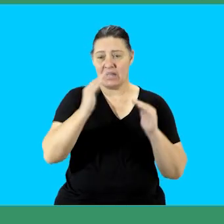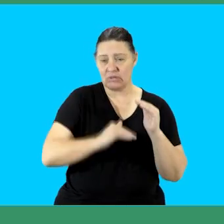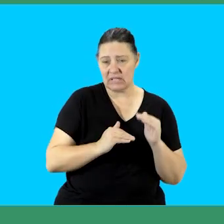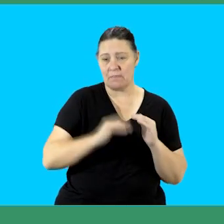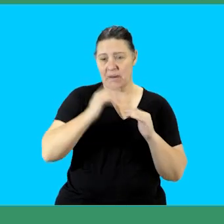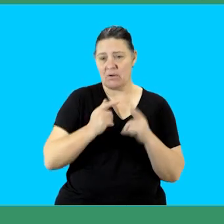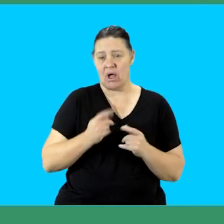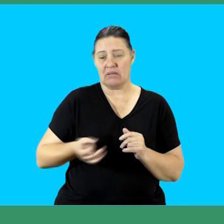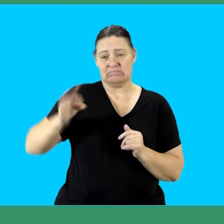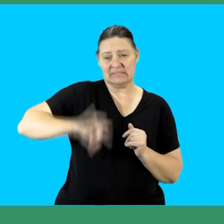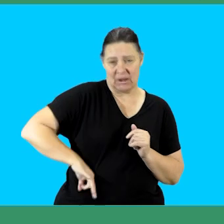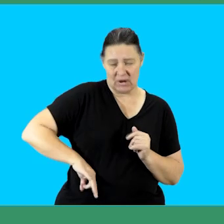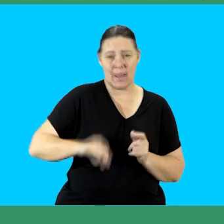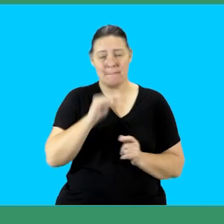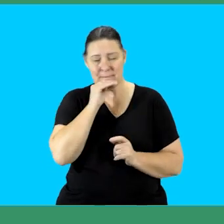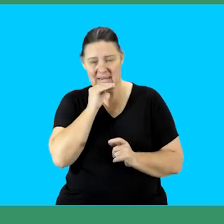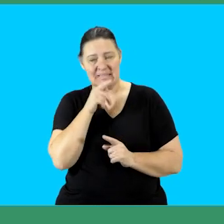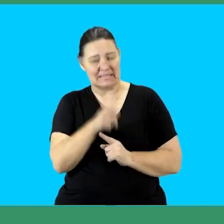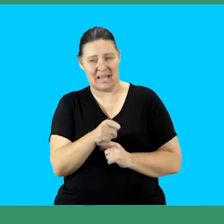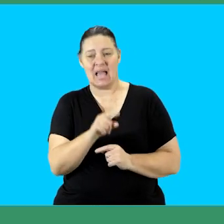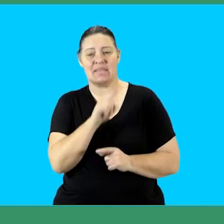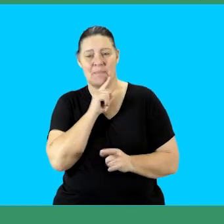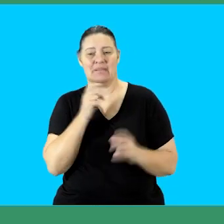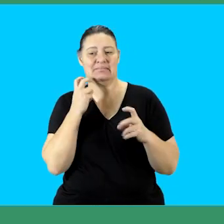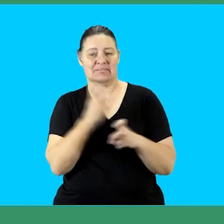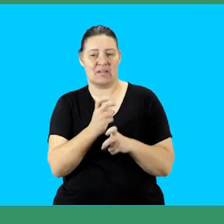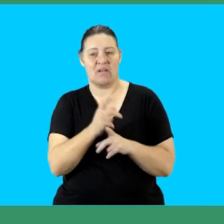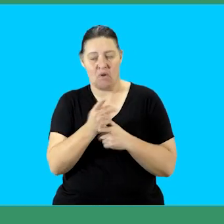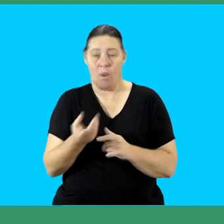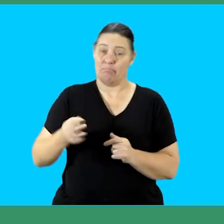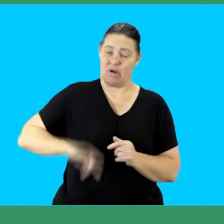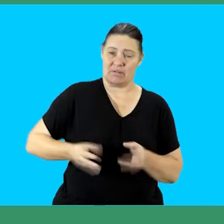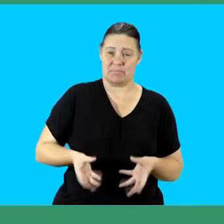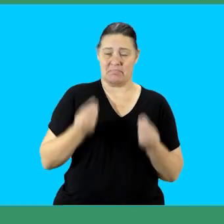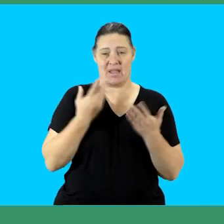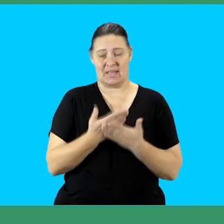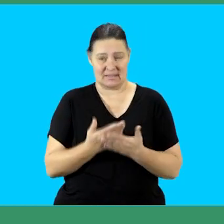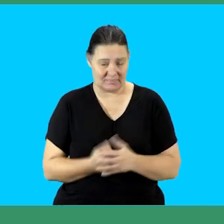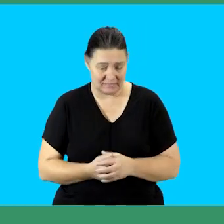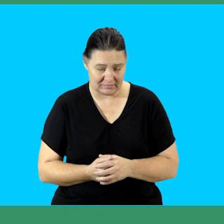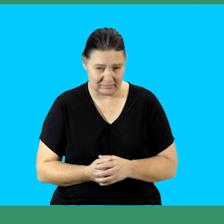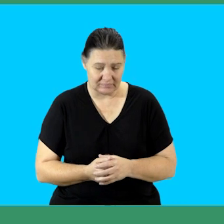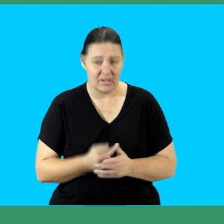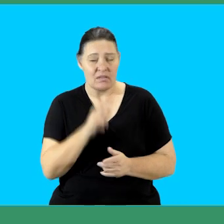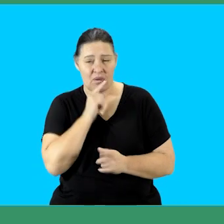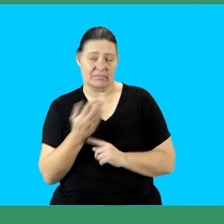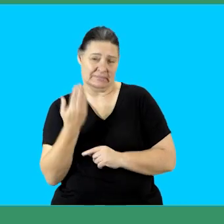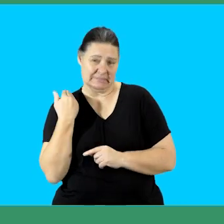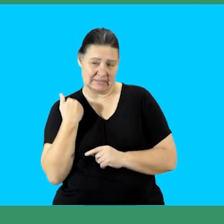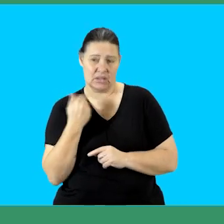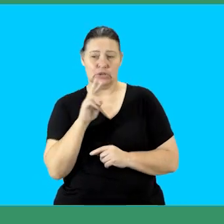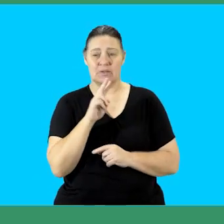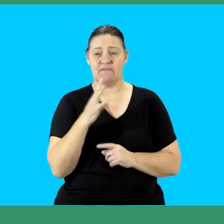by legislation is making it hard to make a profit. Recently, a new